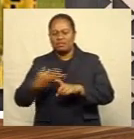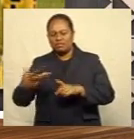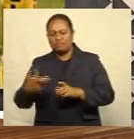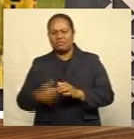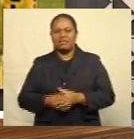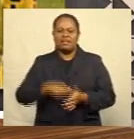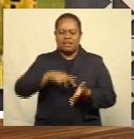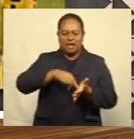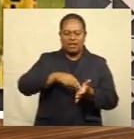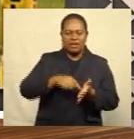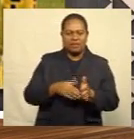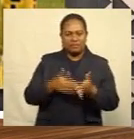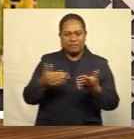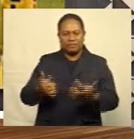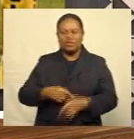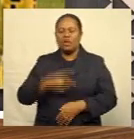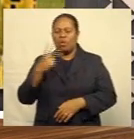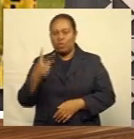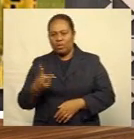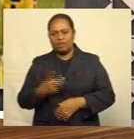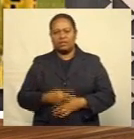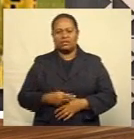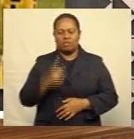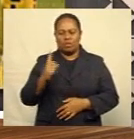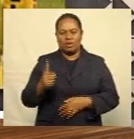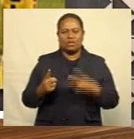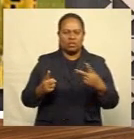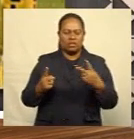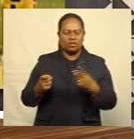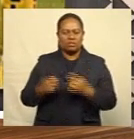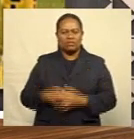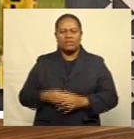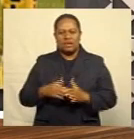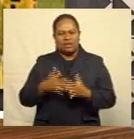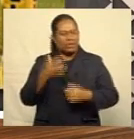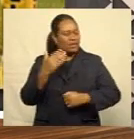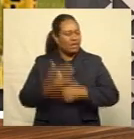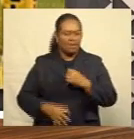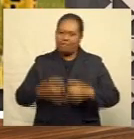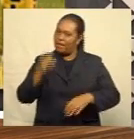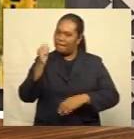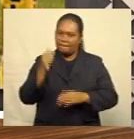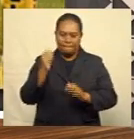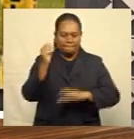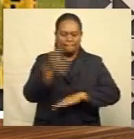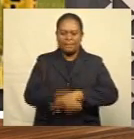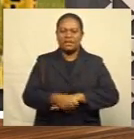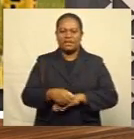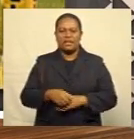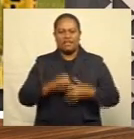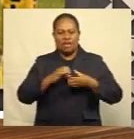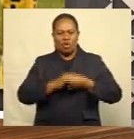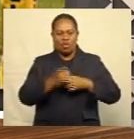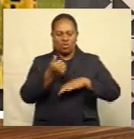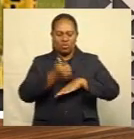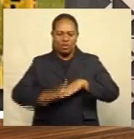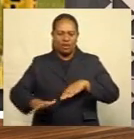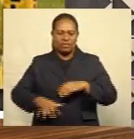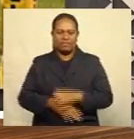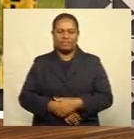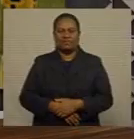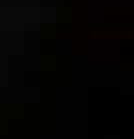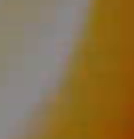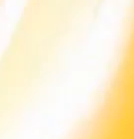clash. They've now won 22 straight regular season matches and haven't been beaten at home since July 2019. Here are the tries from the